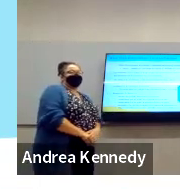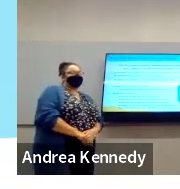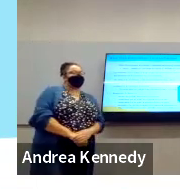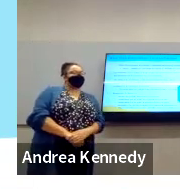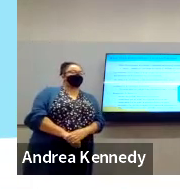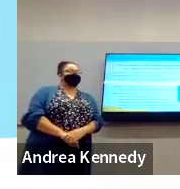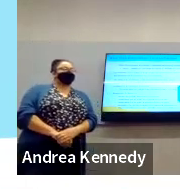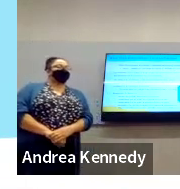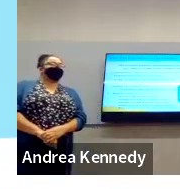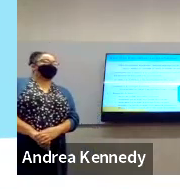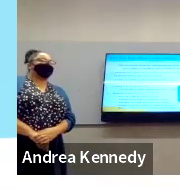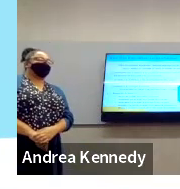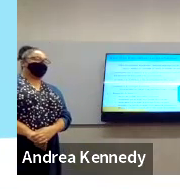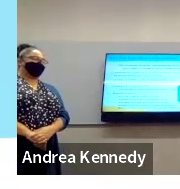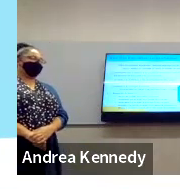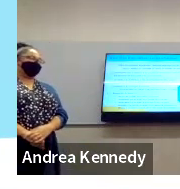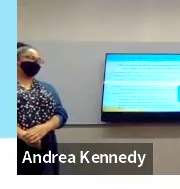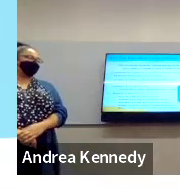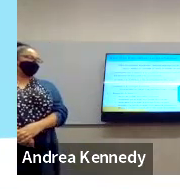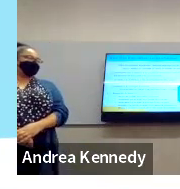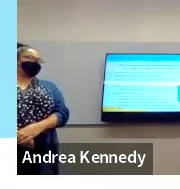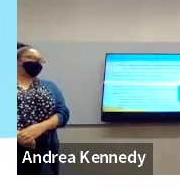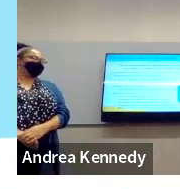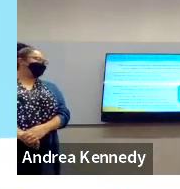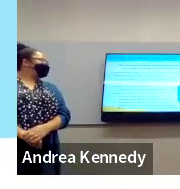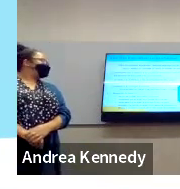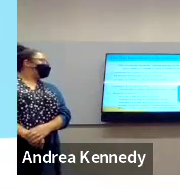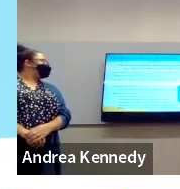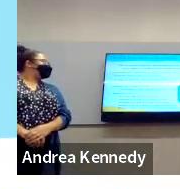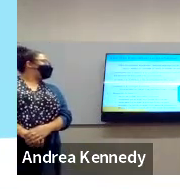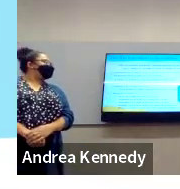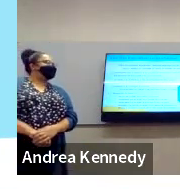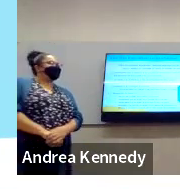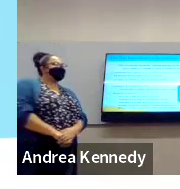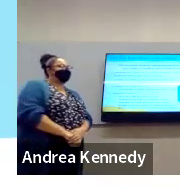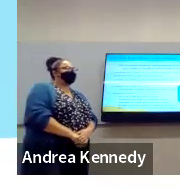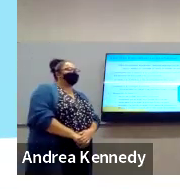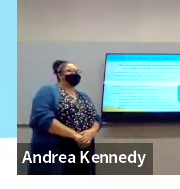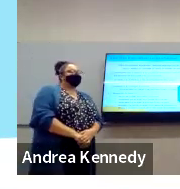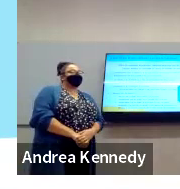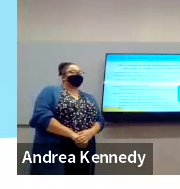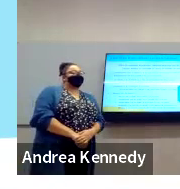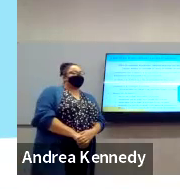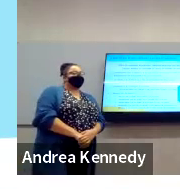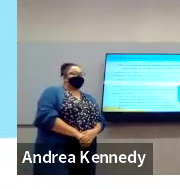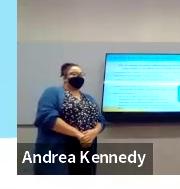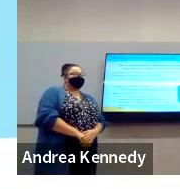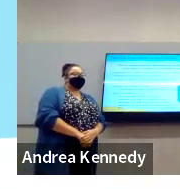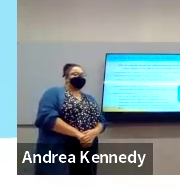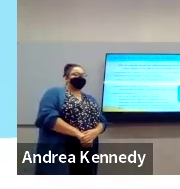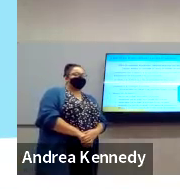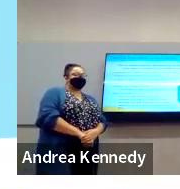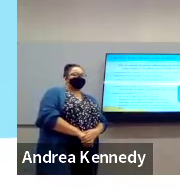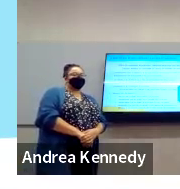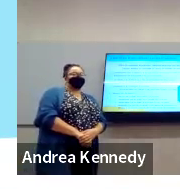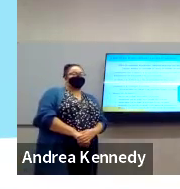So, ¿qué debe hacer si usted recibe una petición? Todas las unidades que son totalmente cubiertas van a recibir una petición y